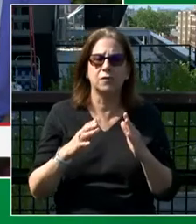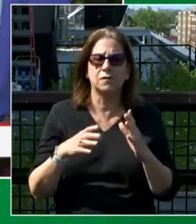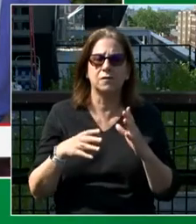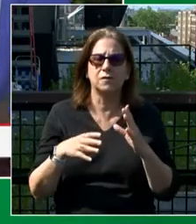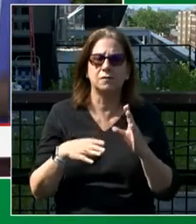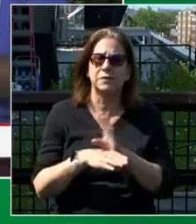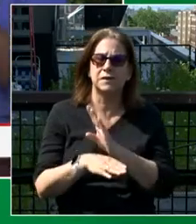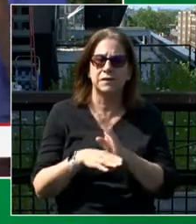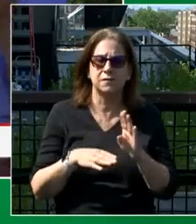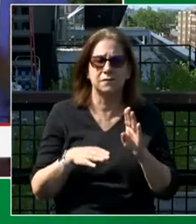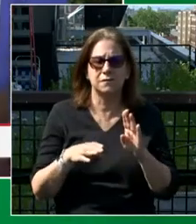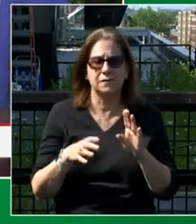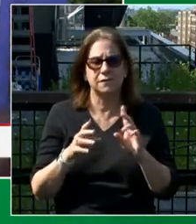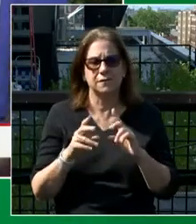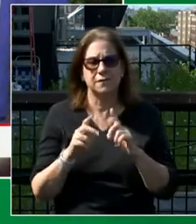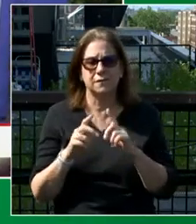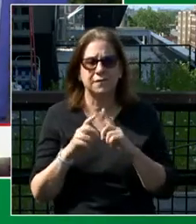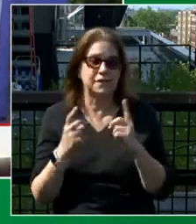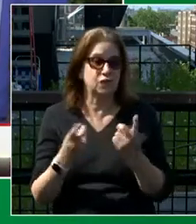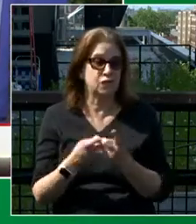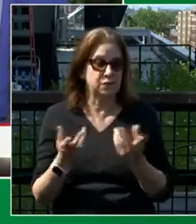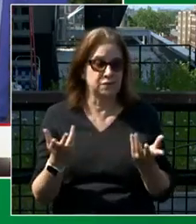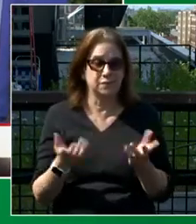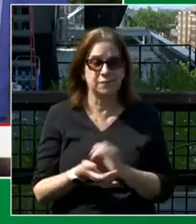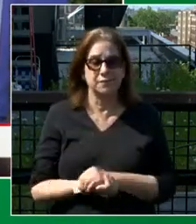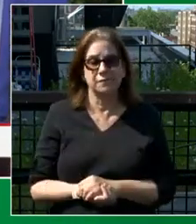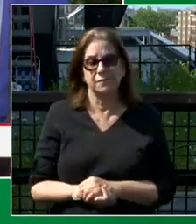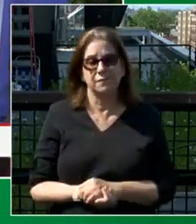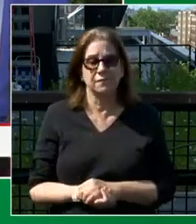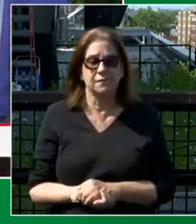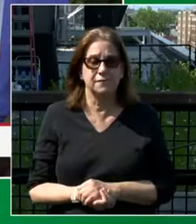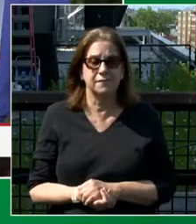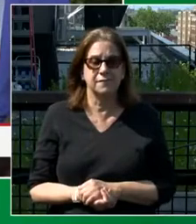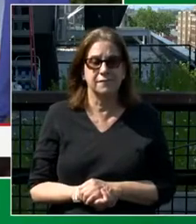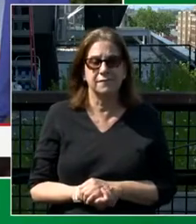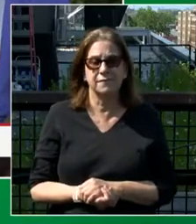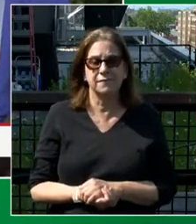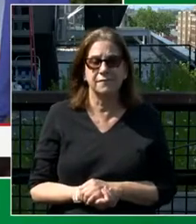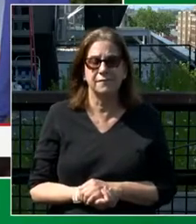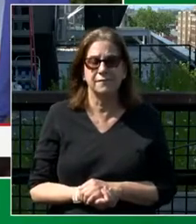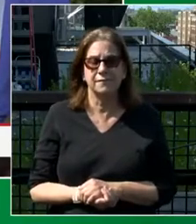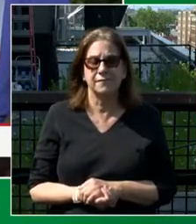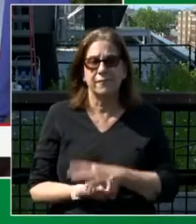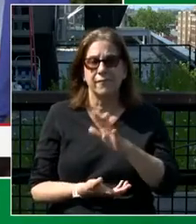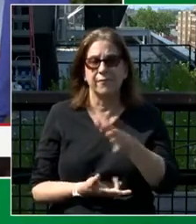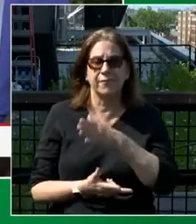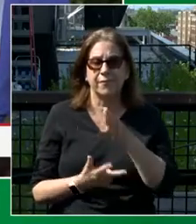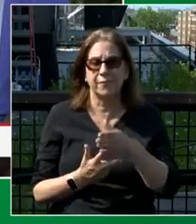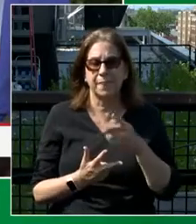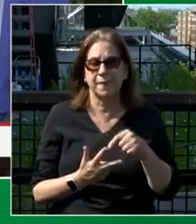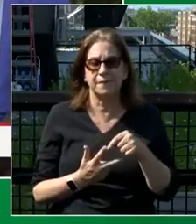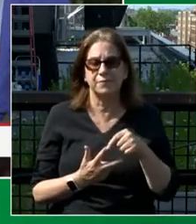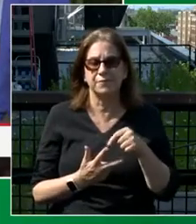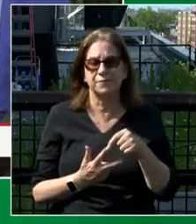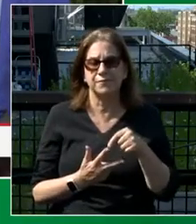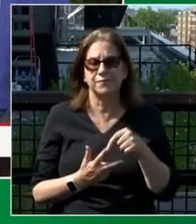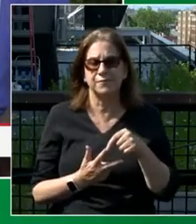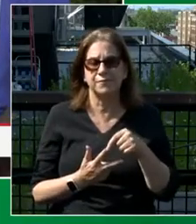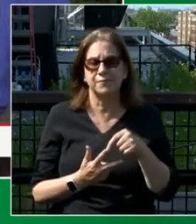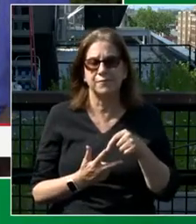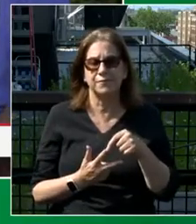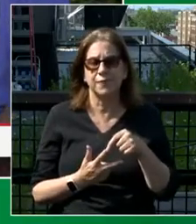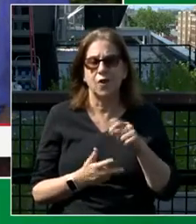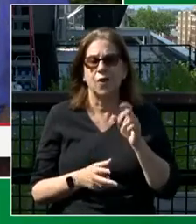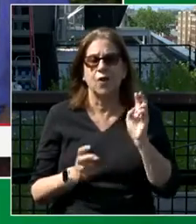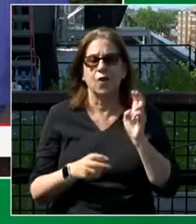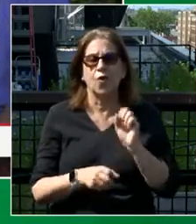just, really being creative. Absolutely. Work Chew, the two co-founders are definitely working with both the bids to,